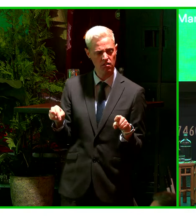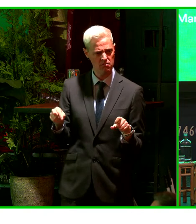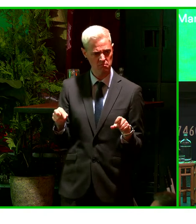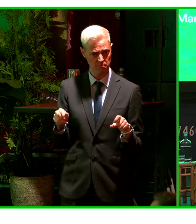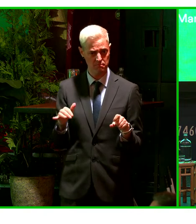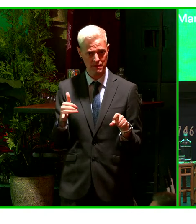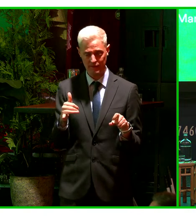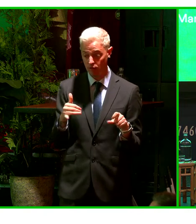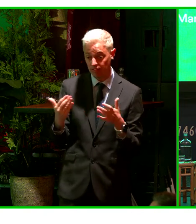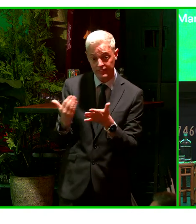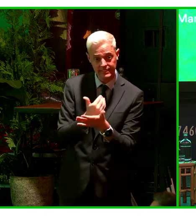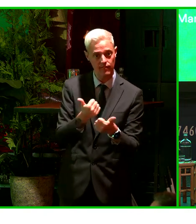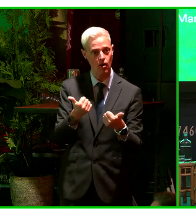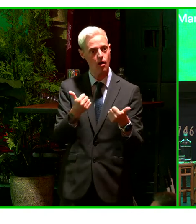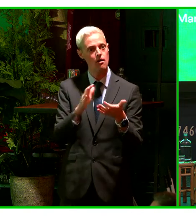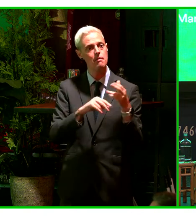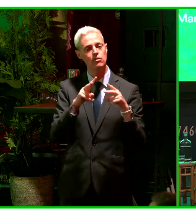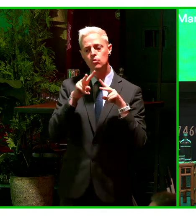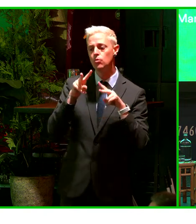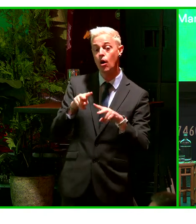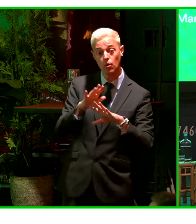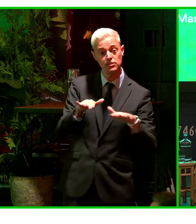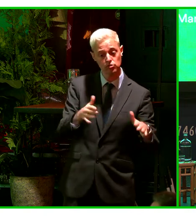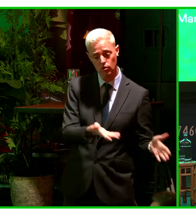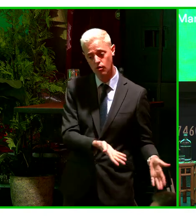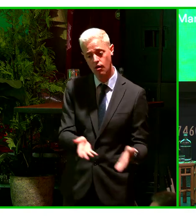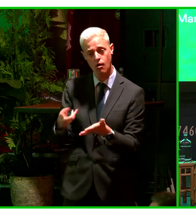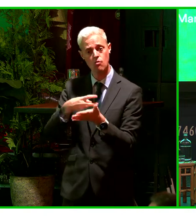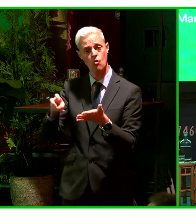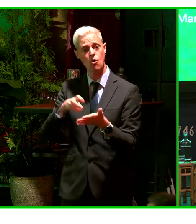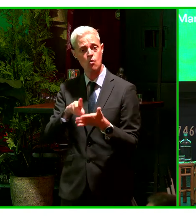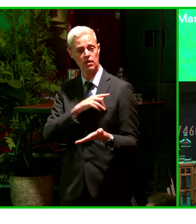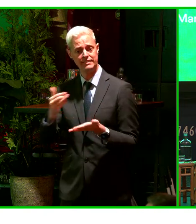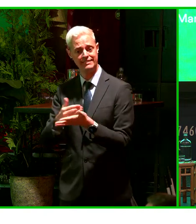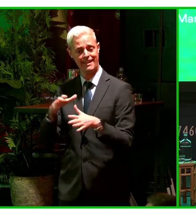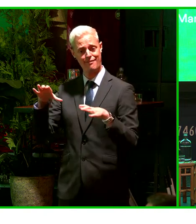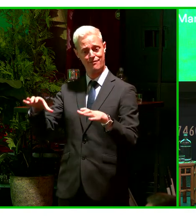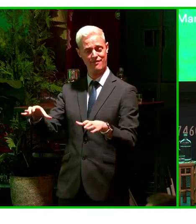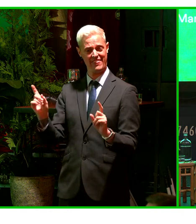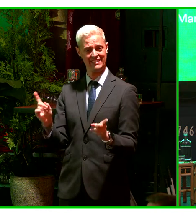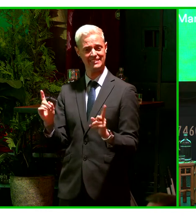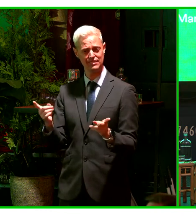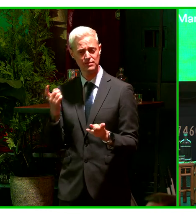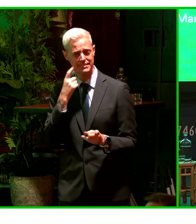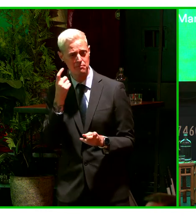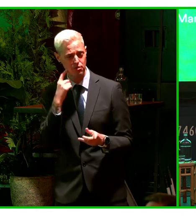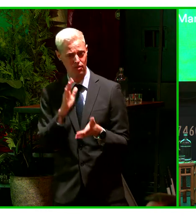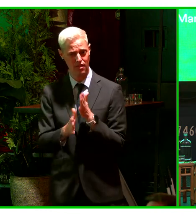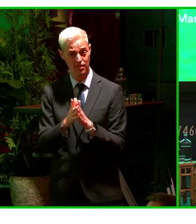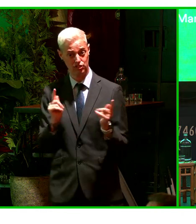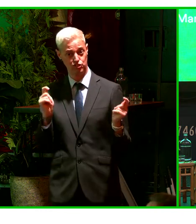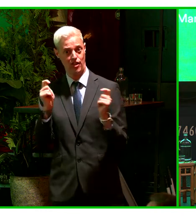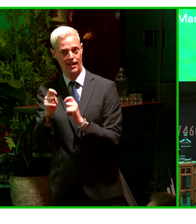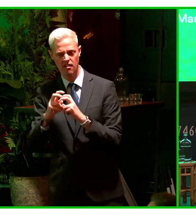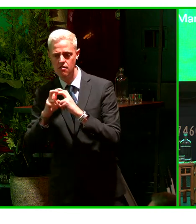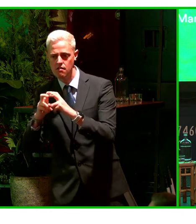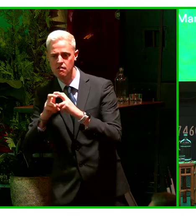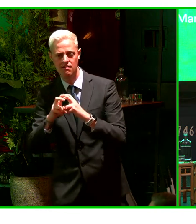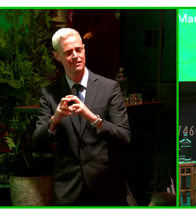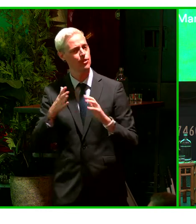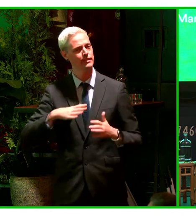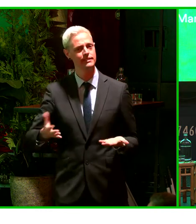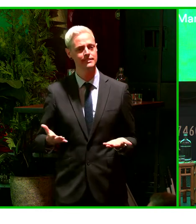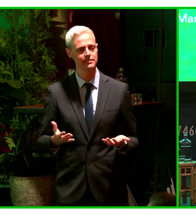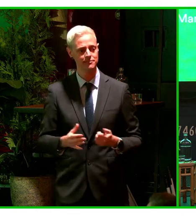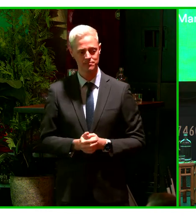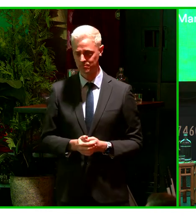school. That in the real world is what climate action looks like. Simple things like that. And in terms of if there was a takeaway